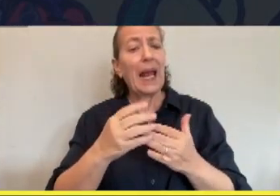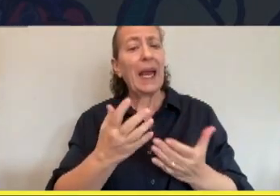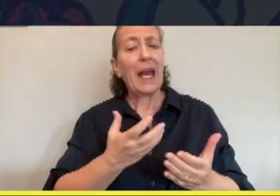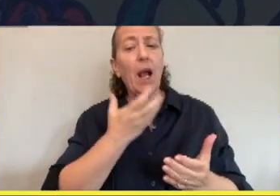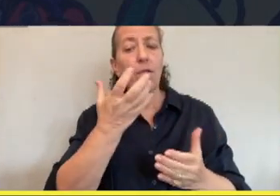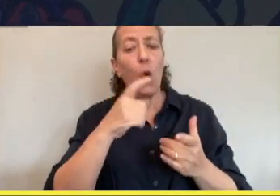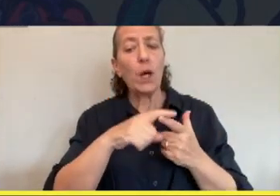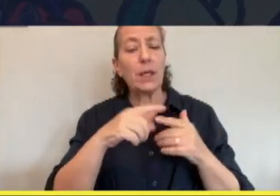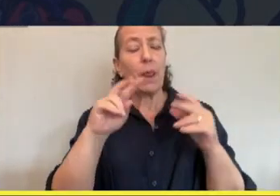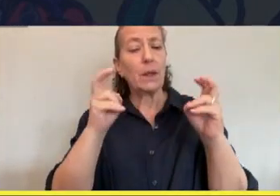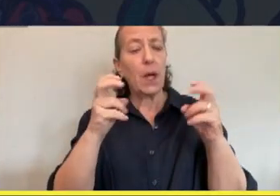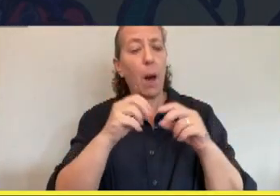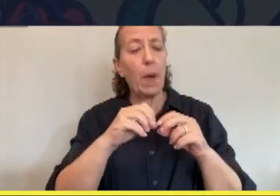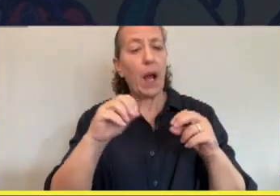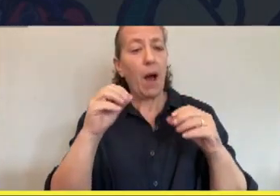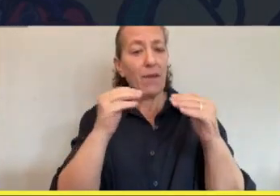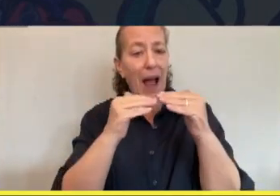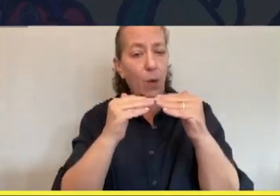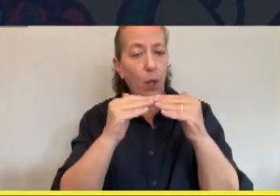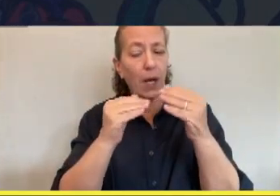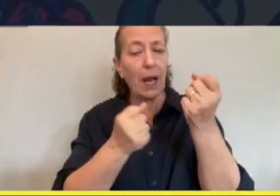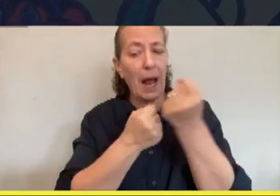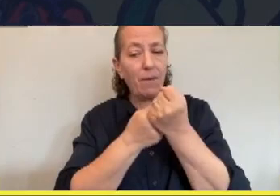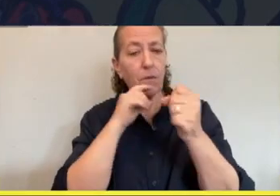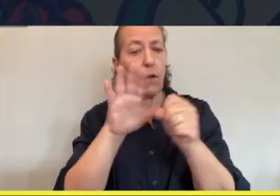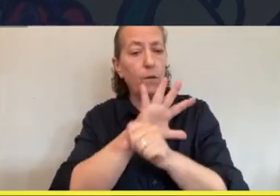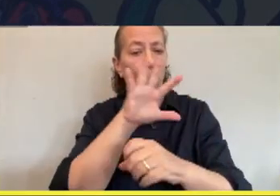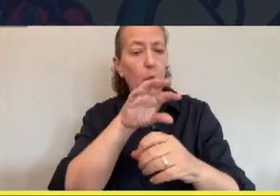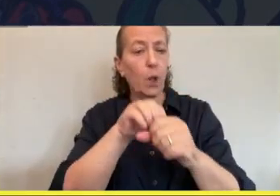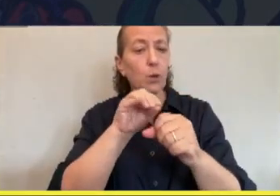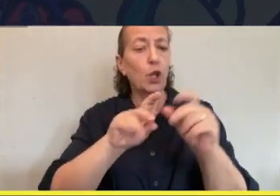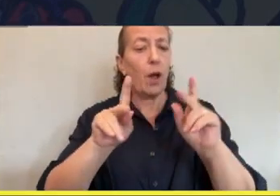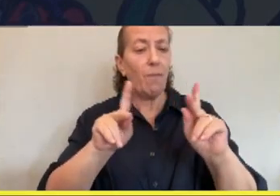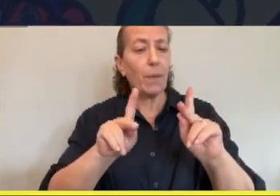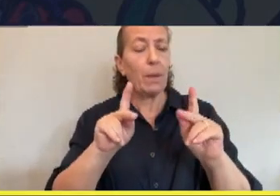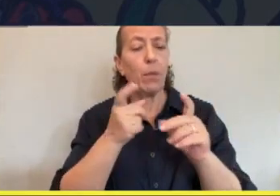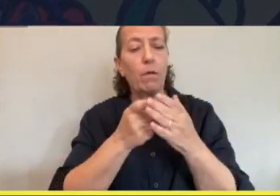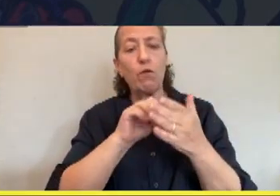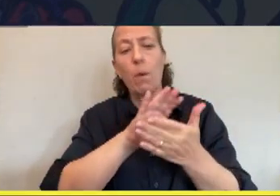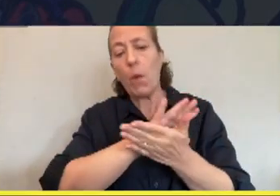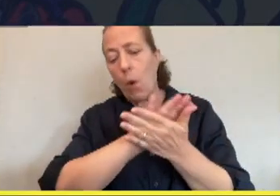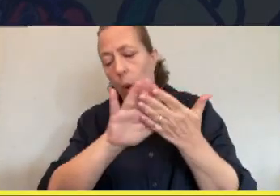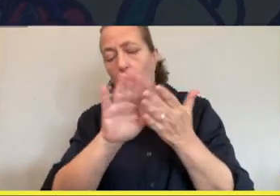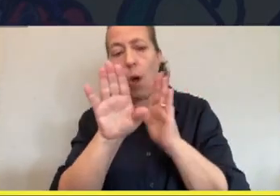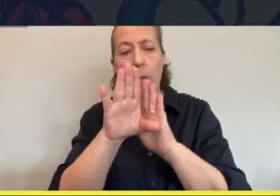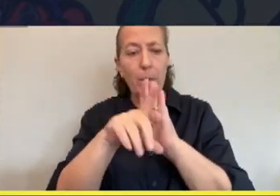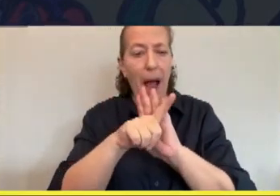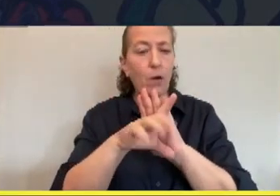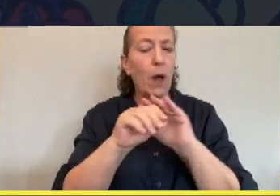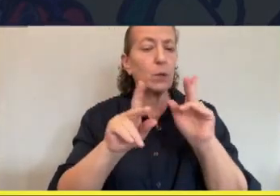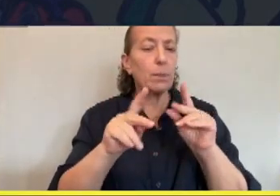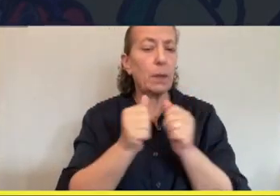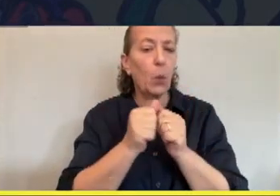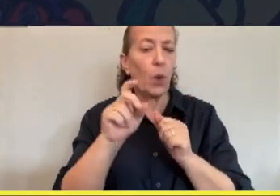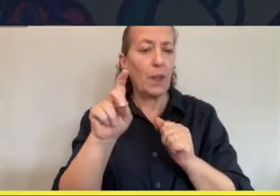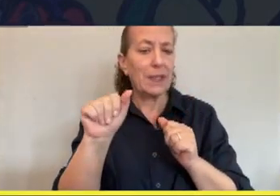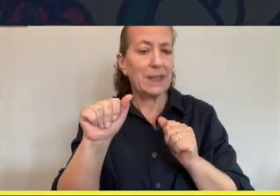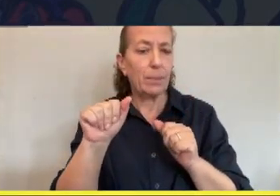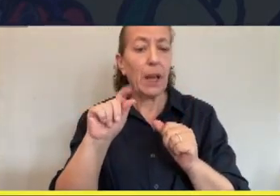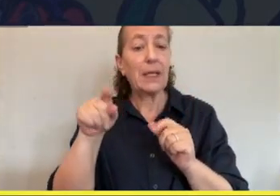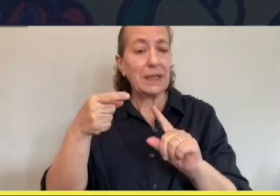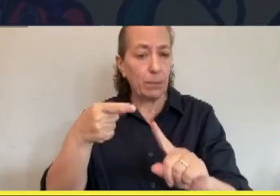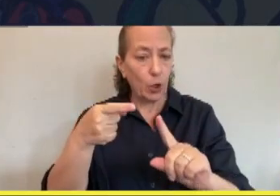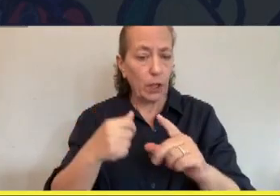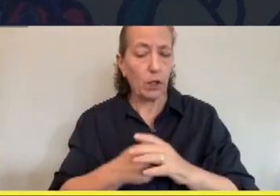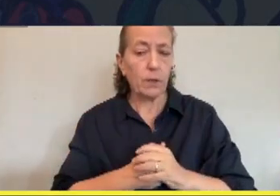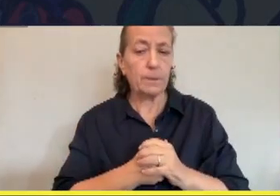equity and advocating for full inclusion of people from all backgrounds and people with disabilities in particular.